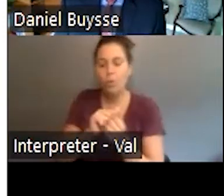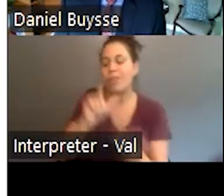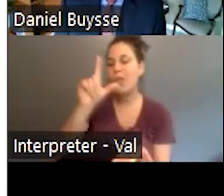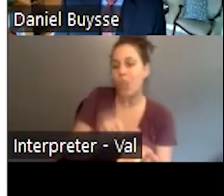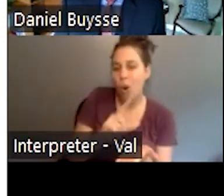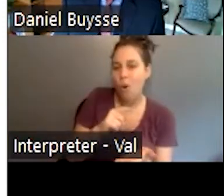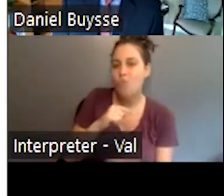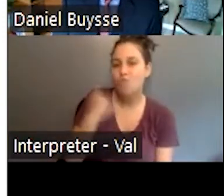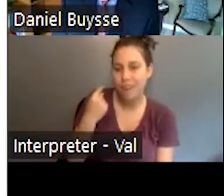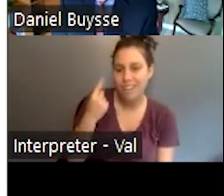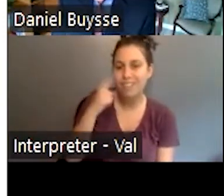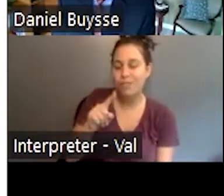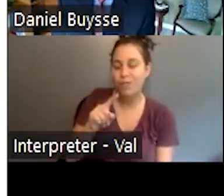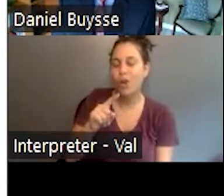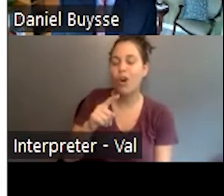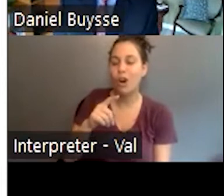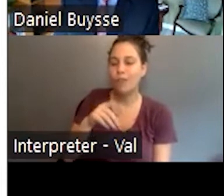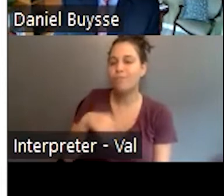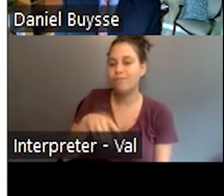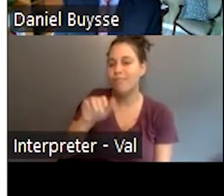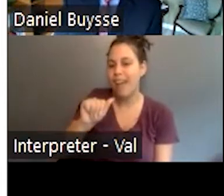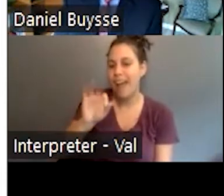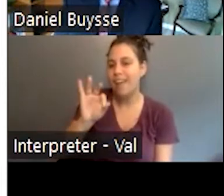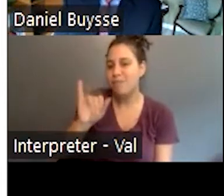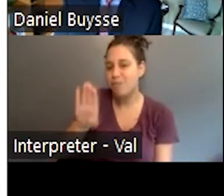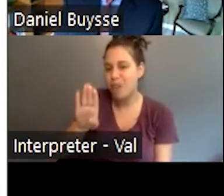of atrial fibrillation and other cardiac arrhythmias.